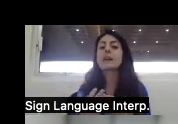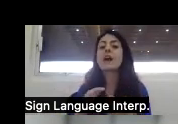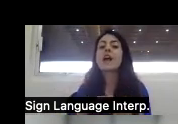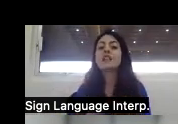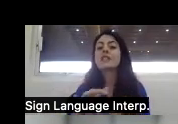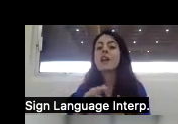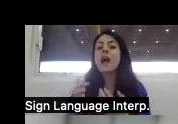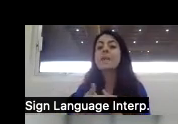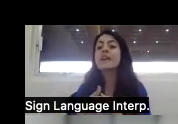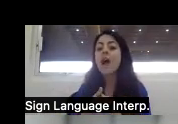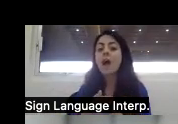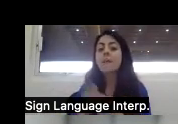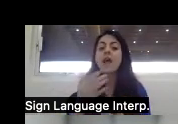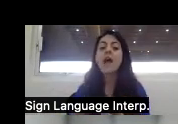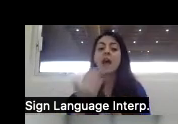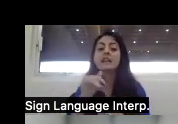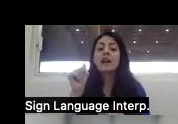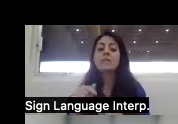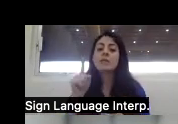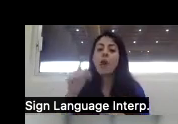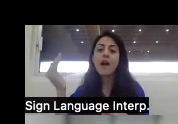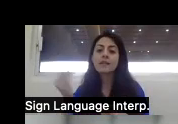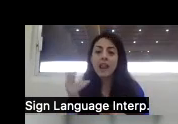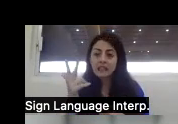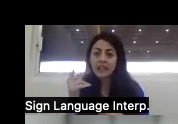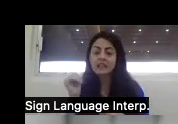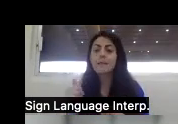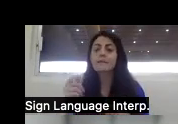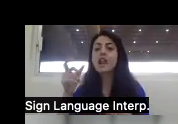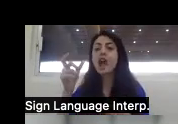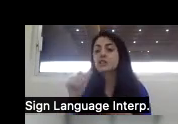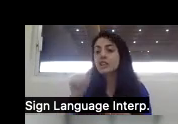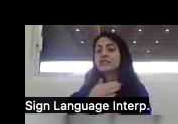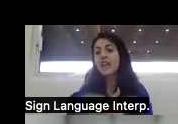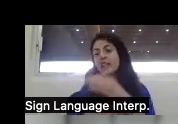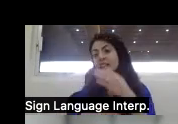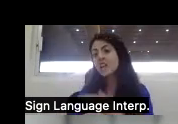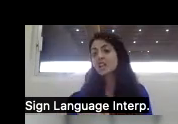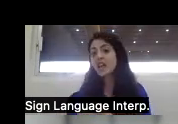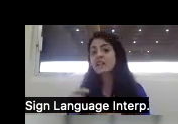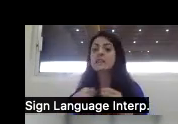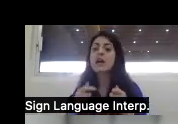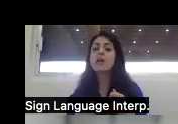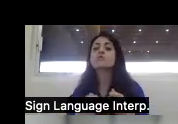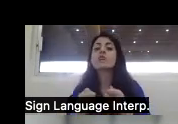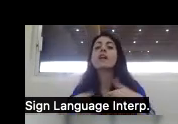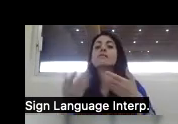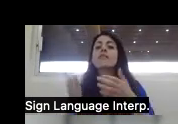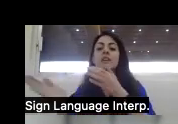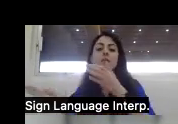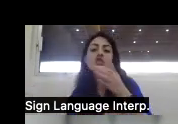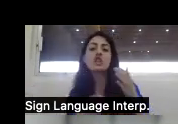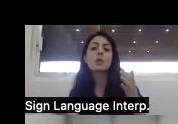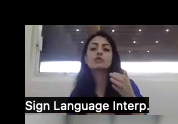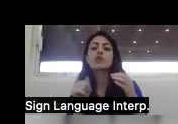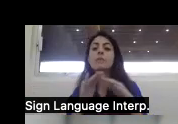design through successive PMTs that have been implemented in Palestine, meaning that the scheme by